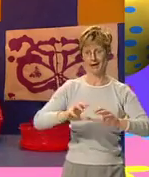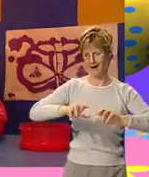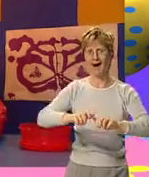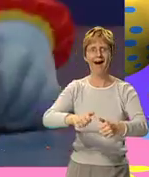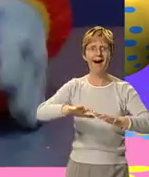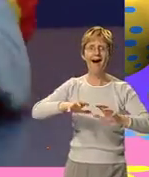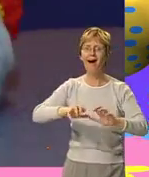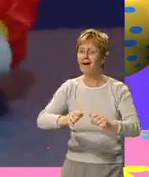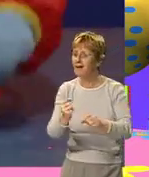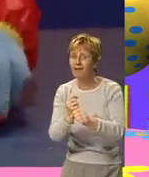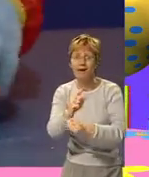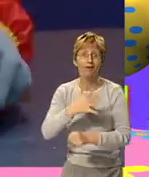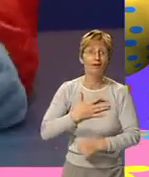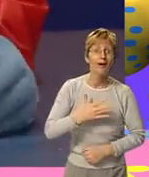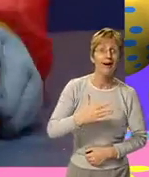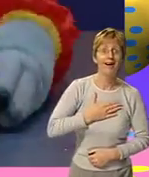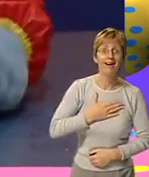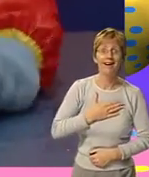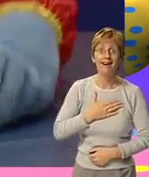what you like.